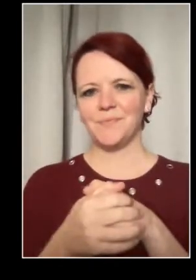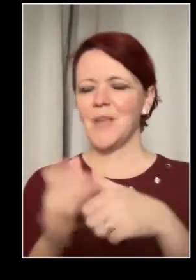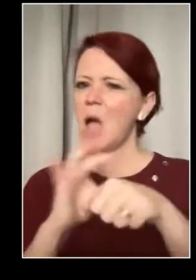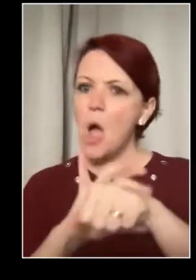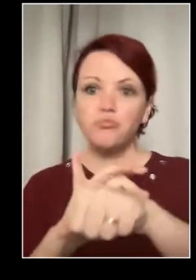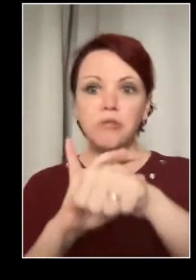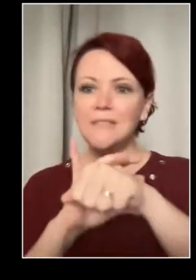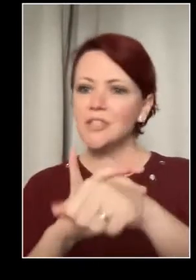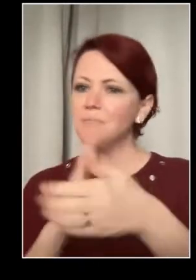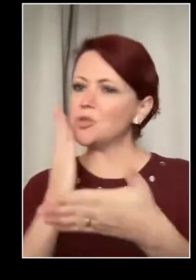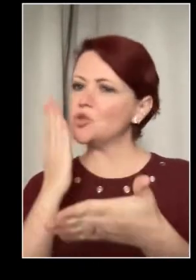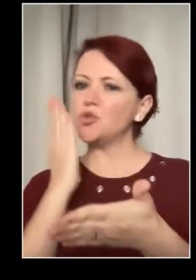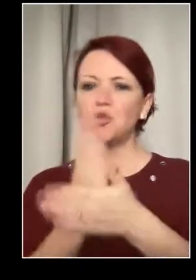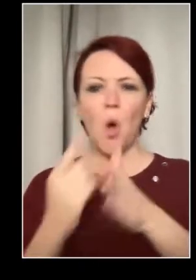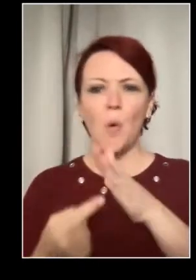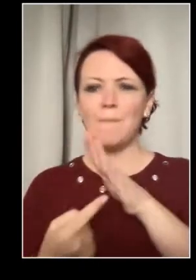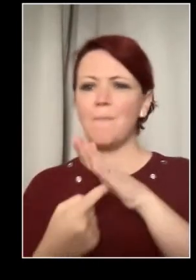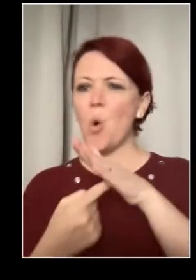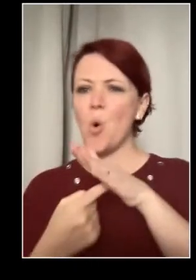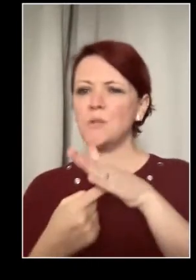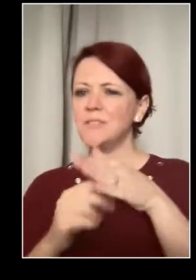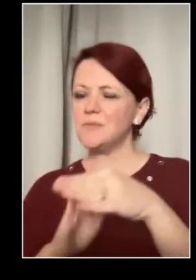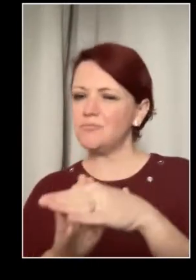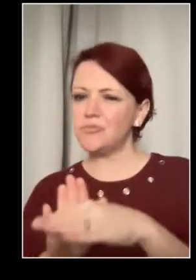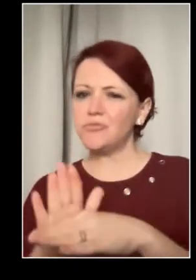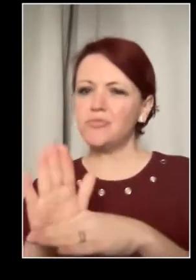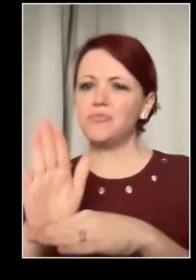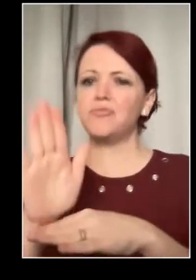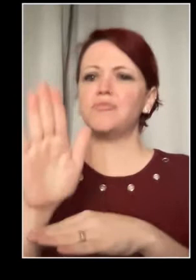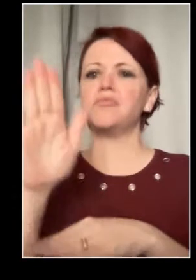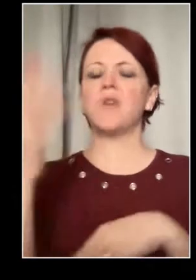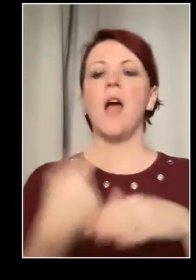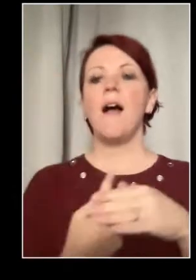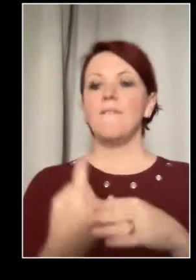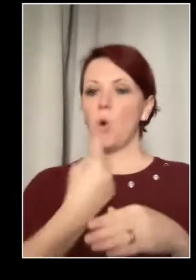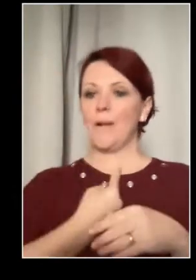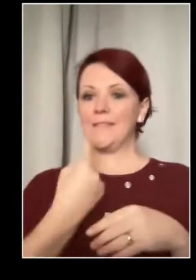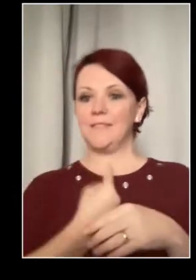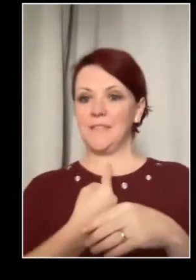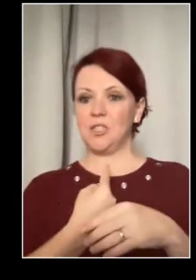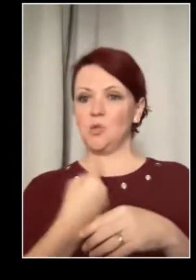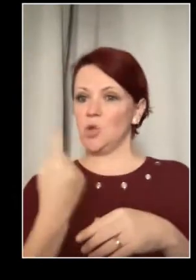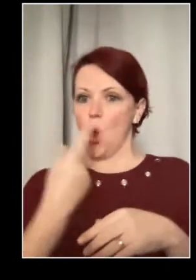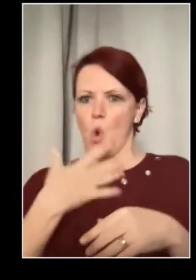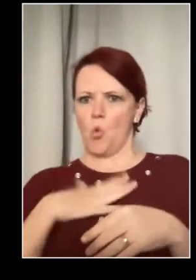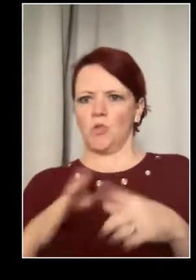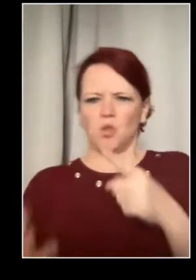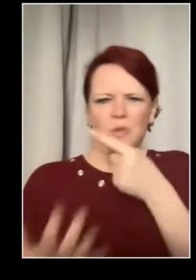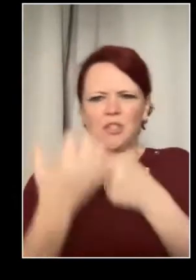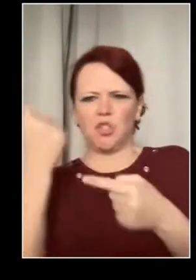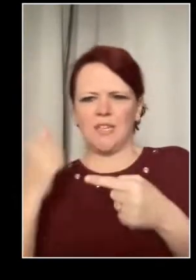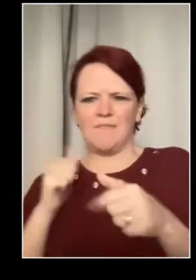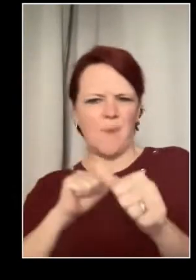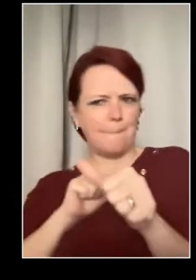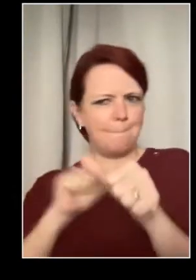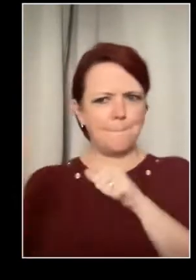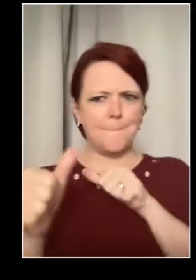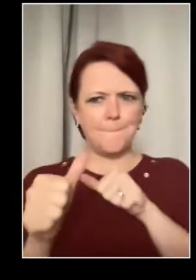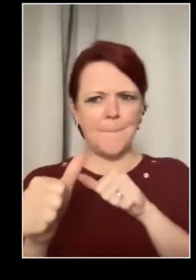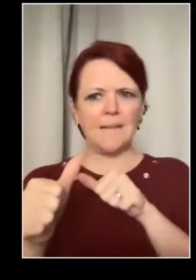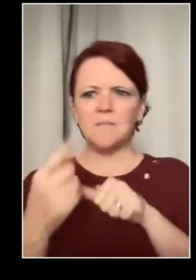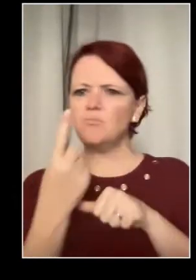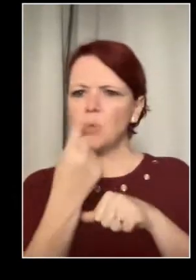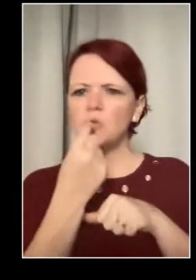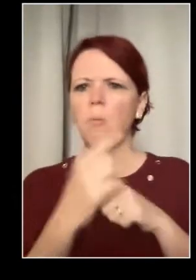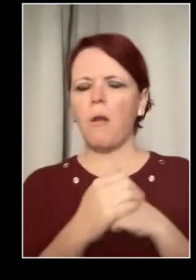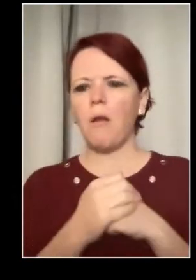to progression. Progression for individuals with a real desire to move to the very top. Many employers are already